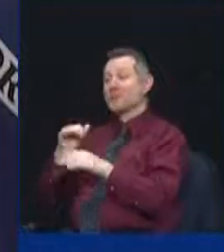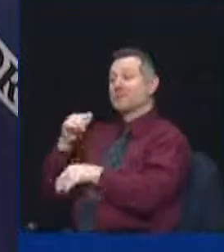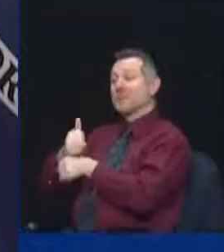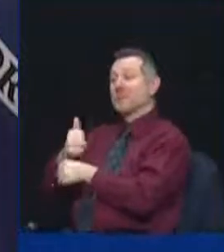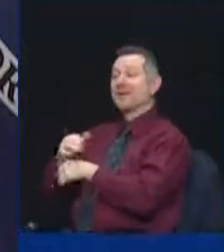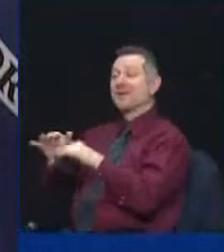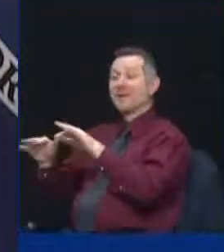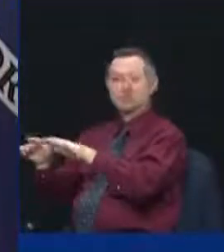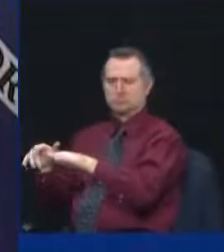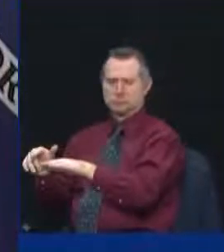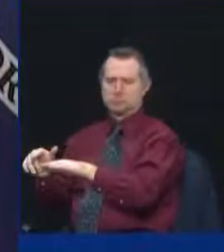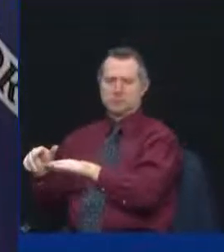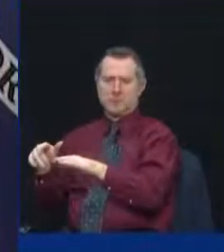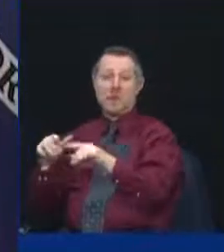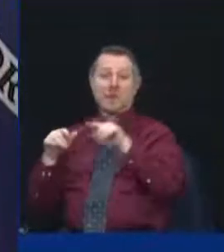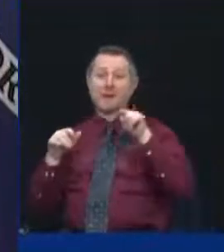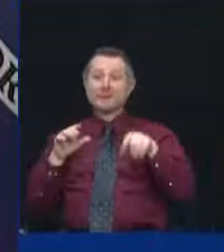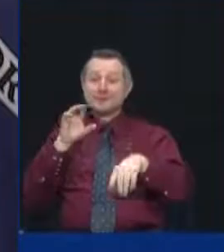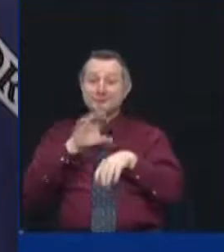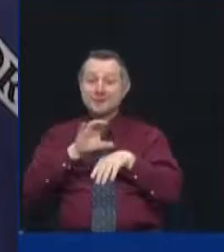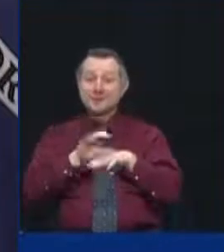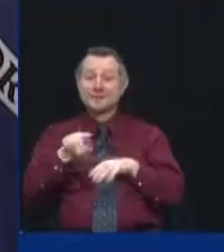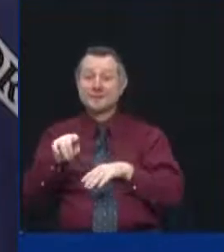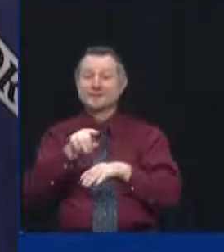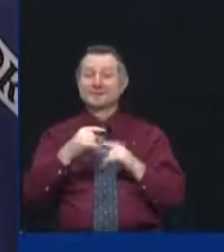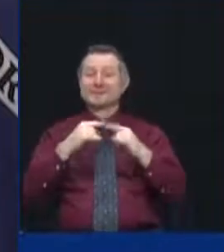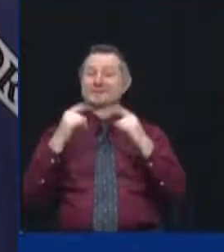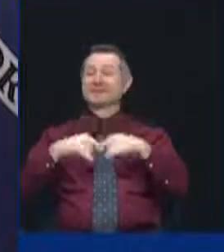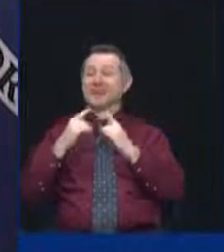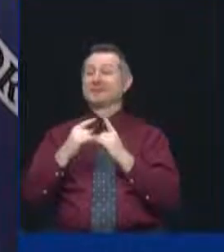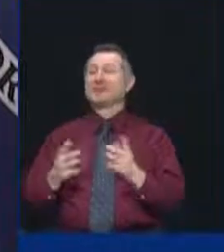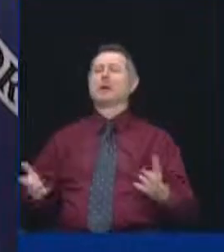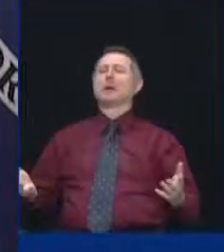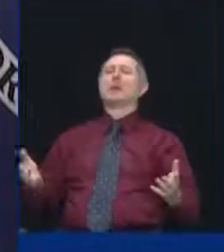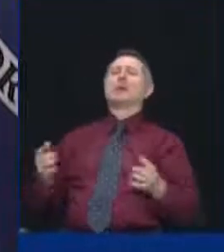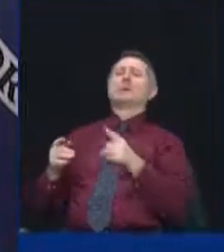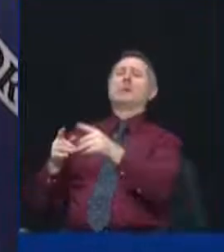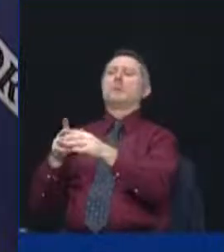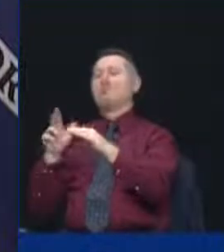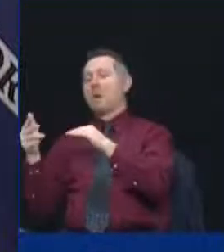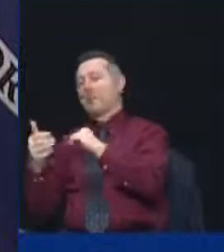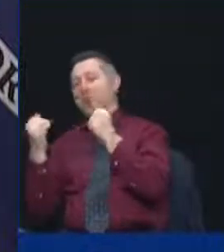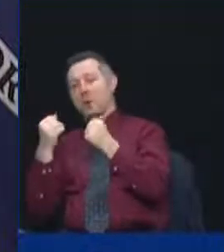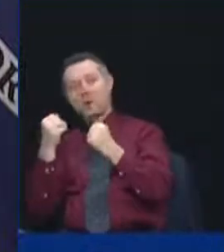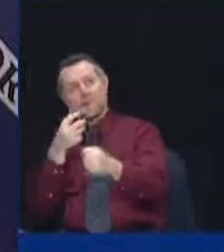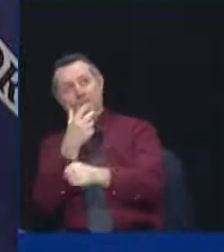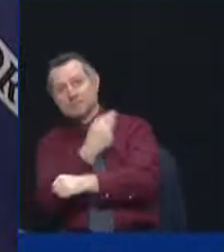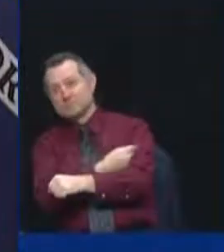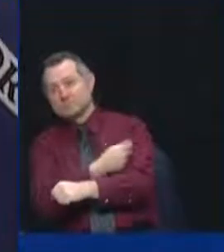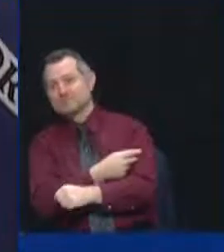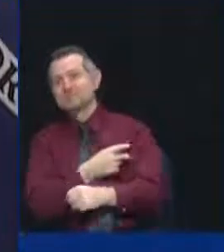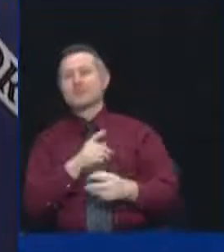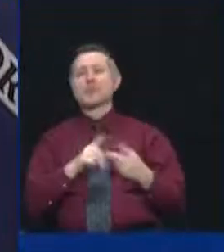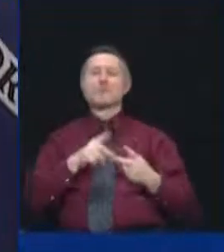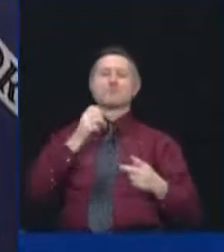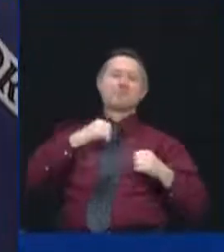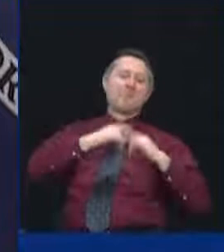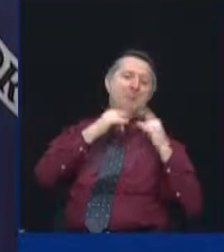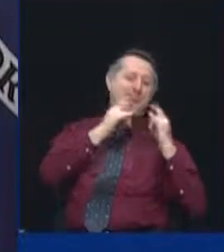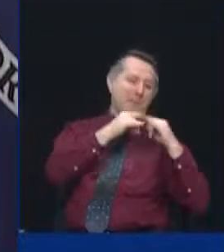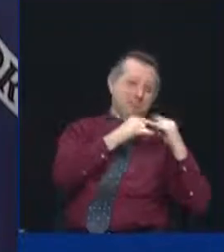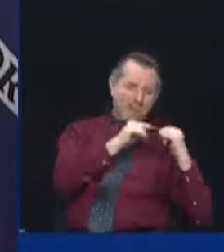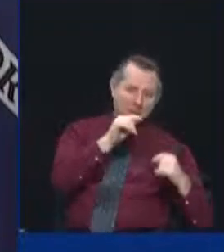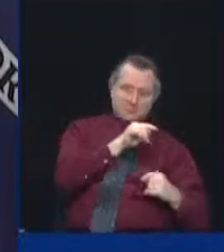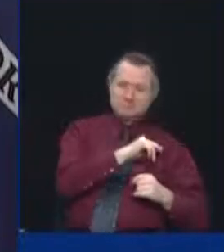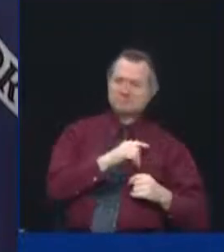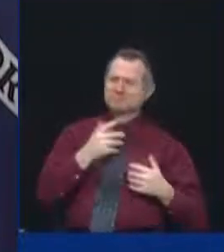housing, mobile sites, pop-up sites. We've done that exhaustively,